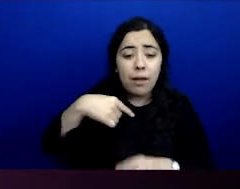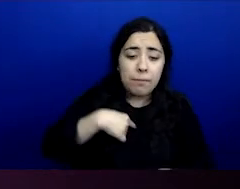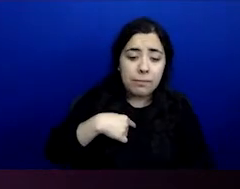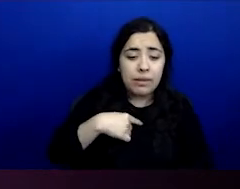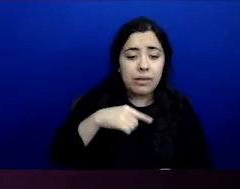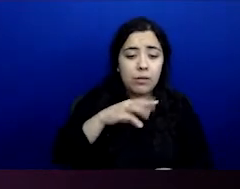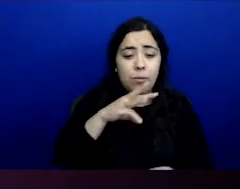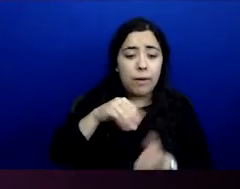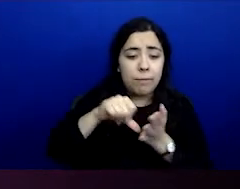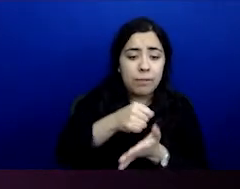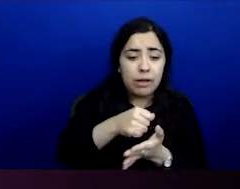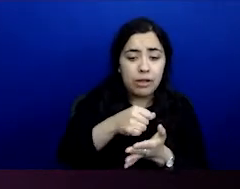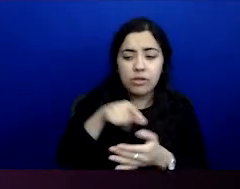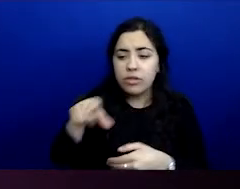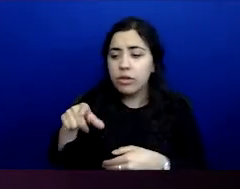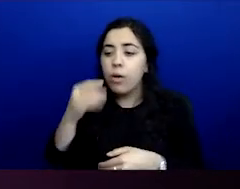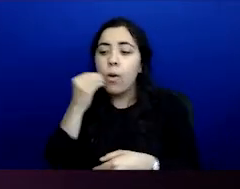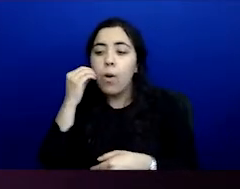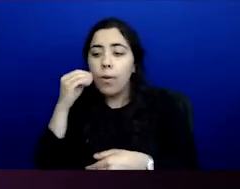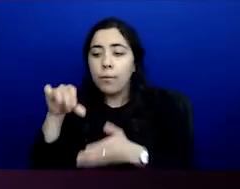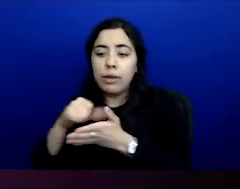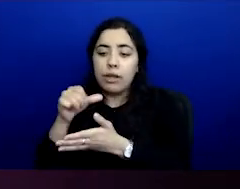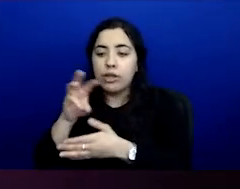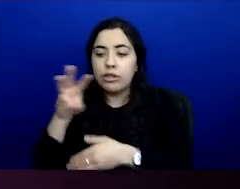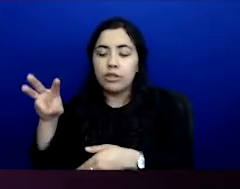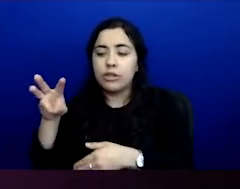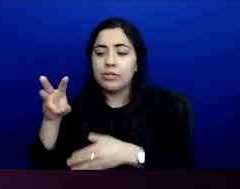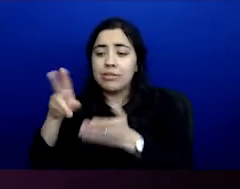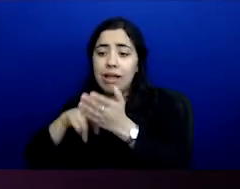homepage to be down where people can sign up in an ideal world, right?